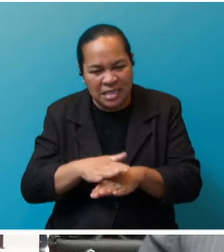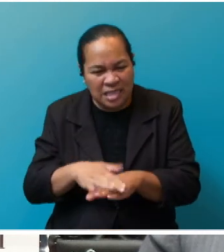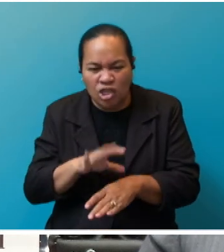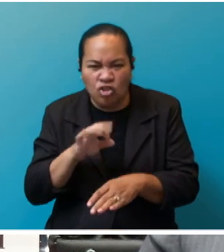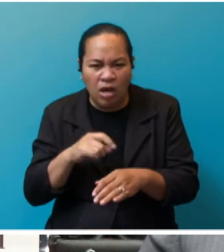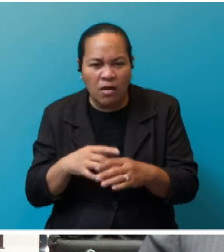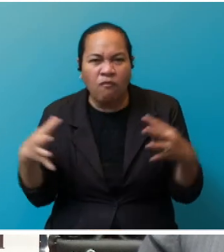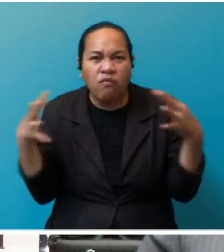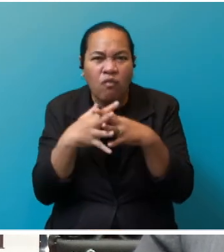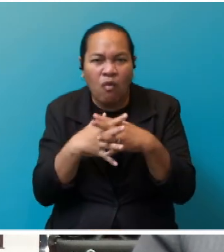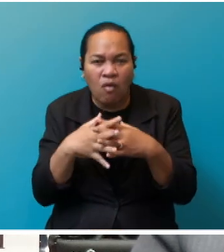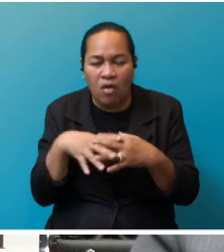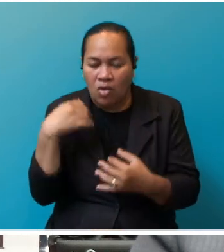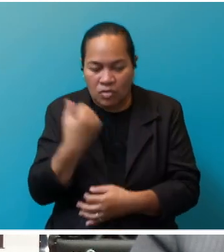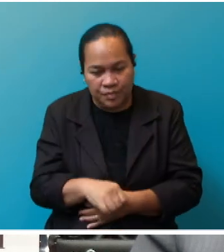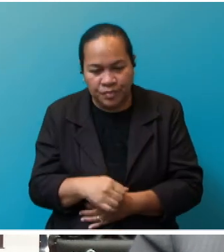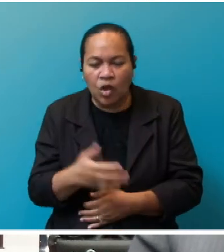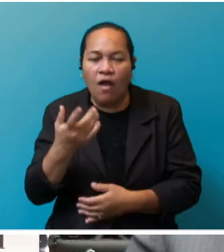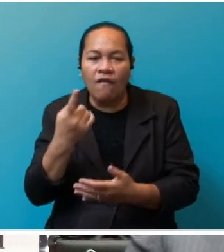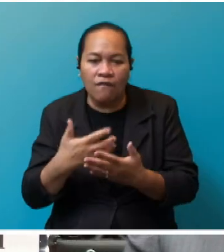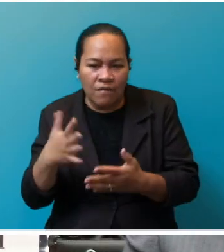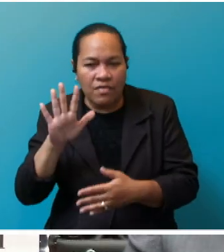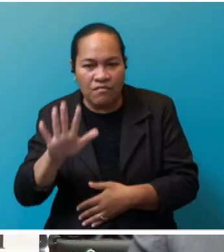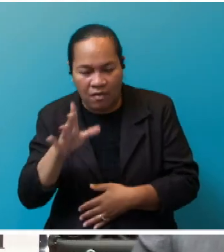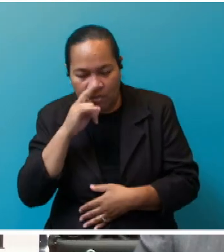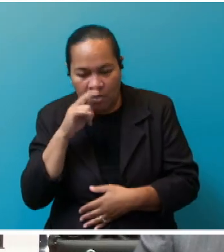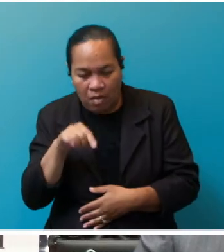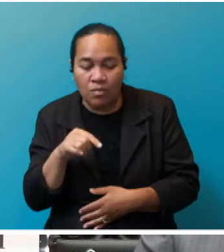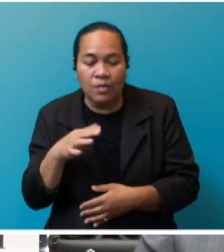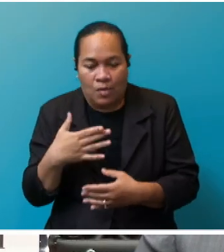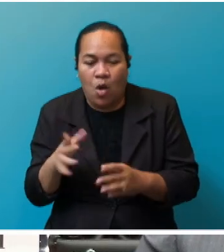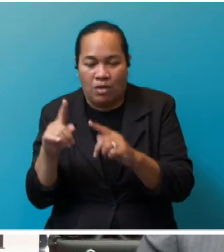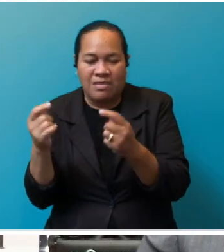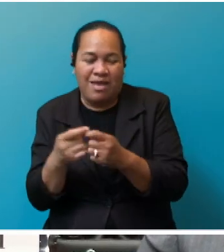assured that Marriott Sheraton, with a culture of care, are looking after their people.